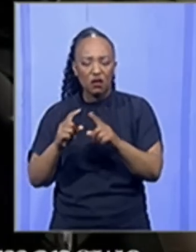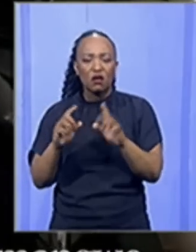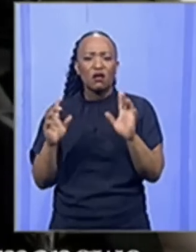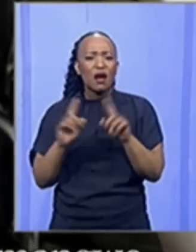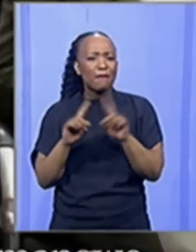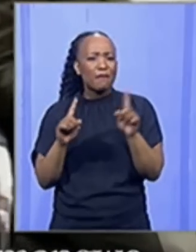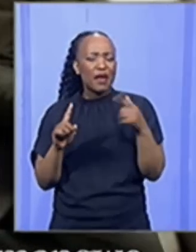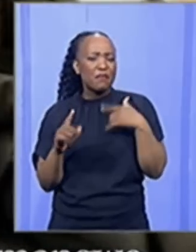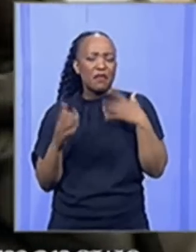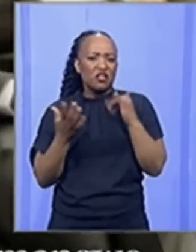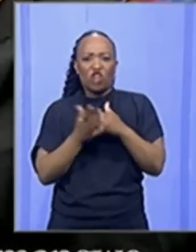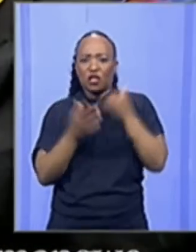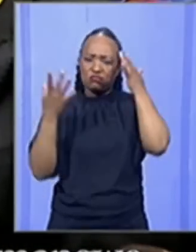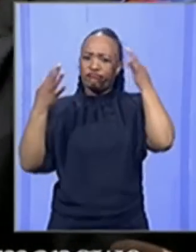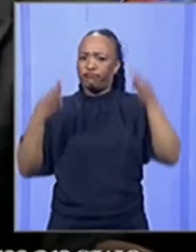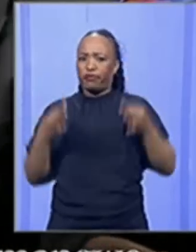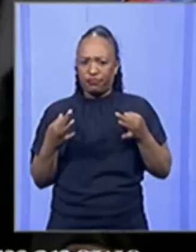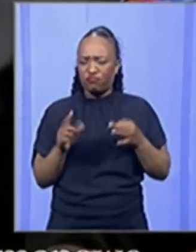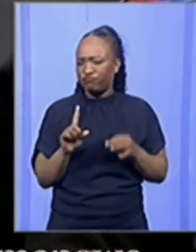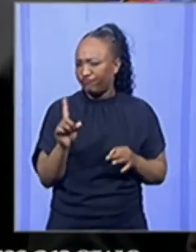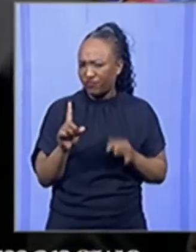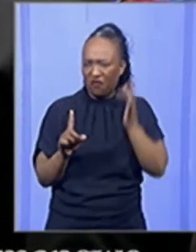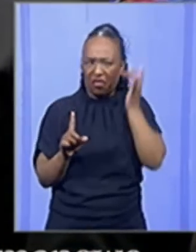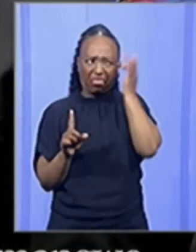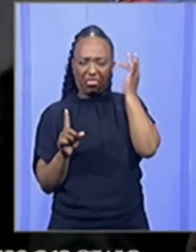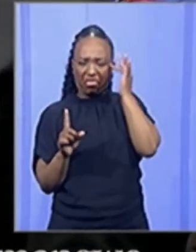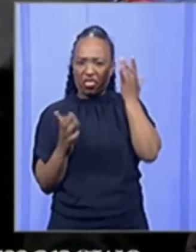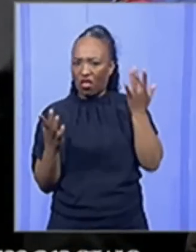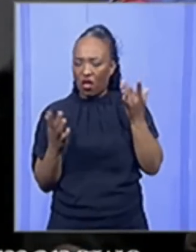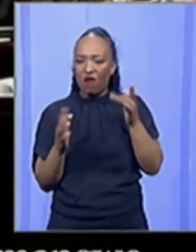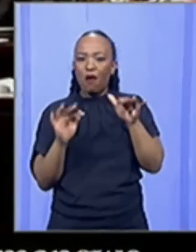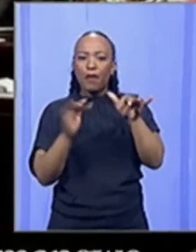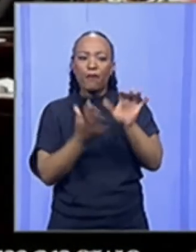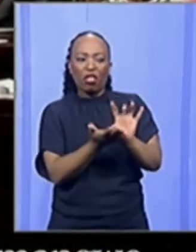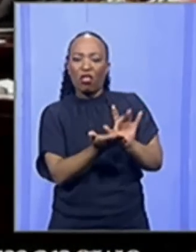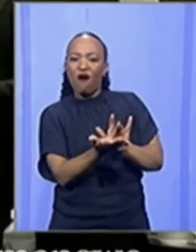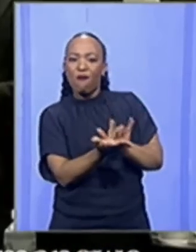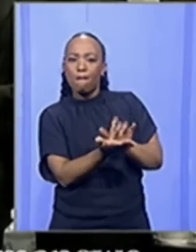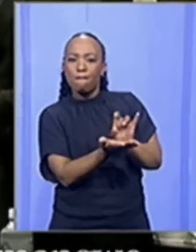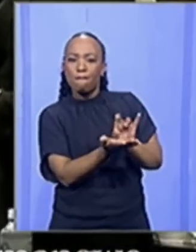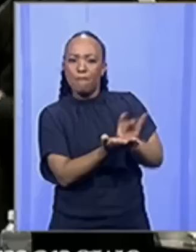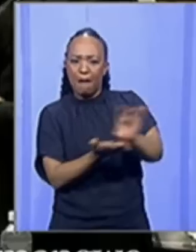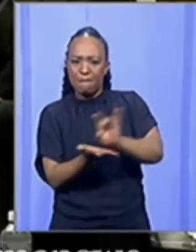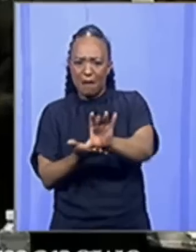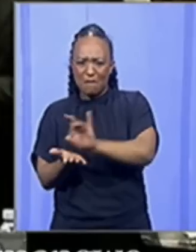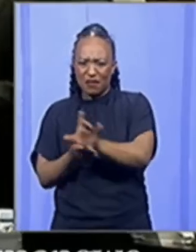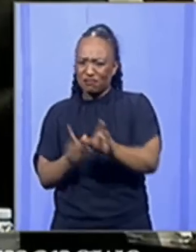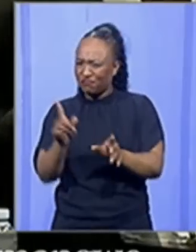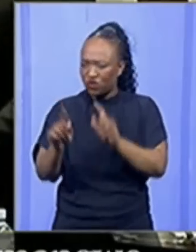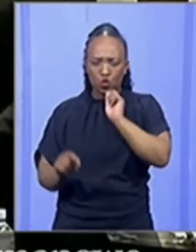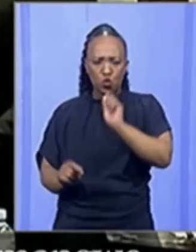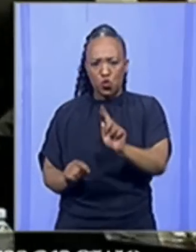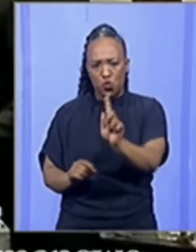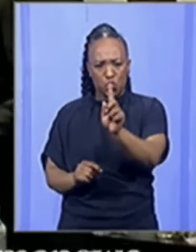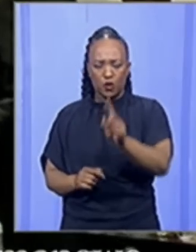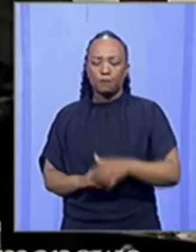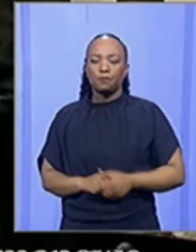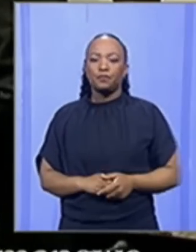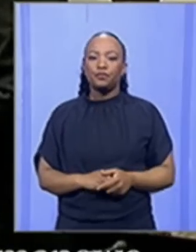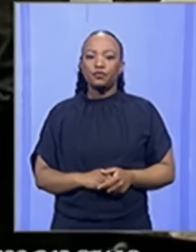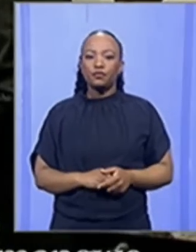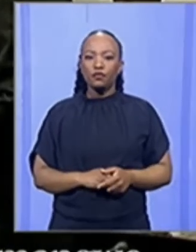that we just decide, to just remove people. That's not true. That's a wrong perception to leave. Mosekasiki